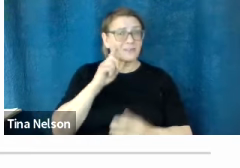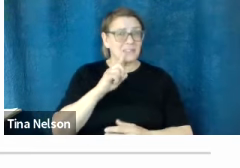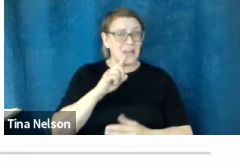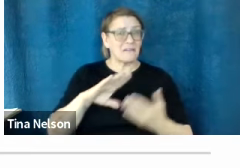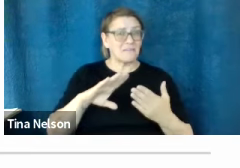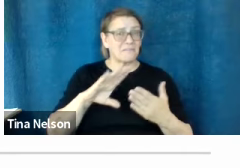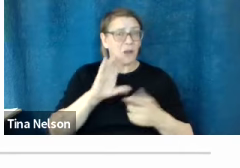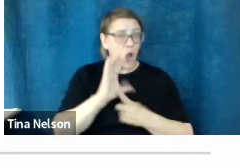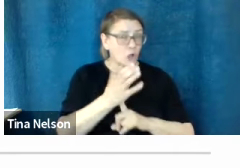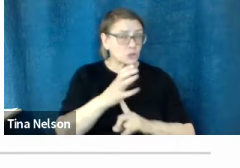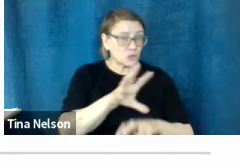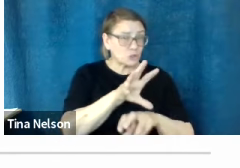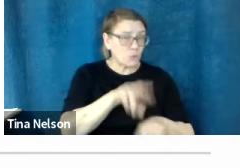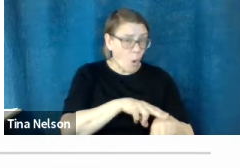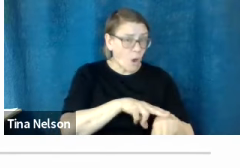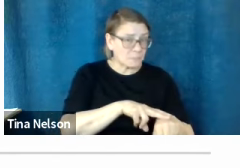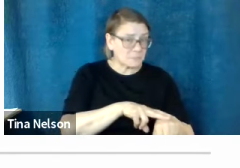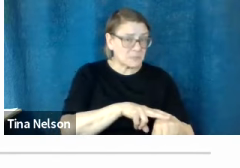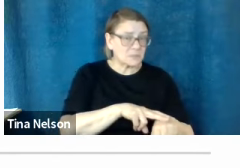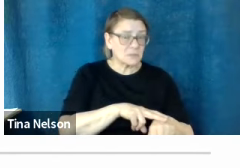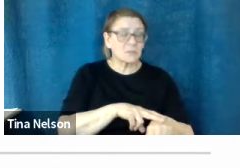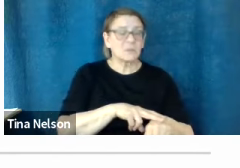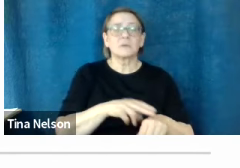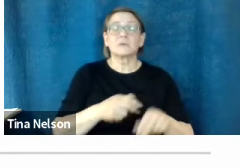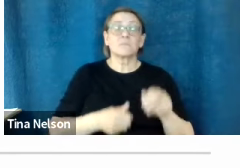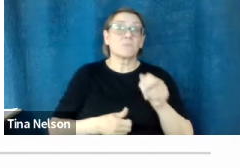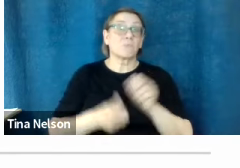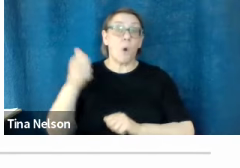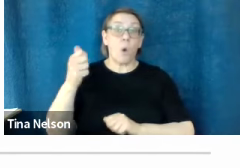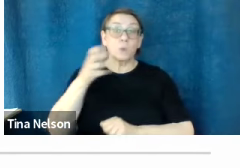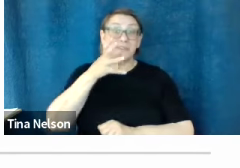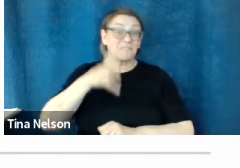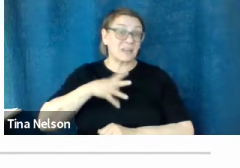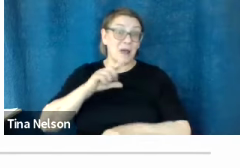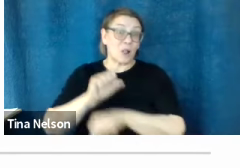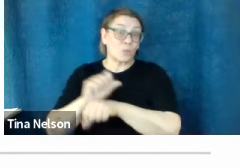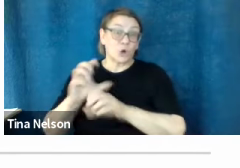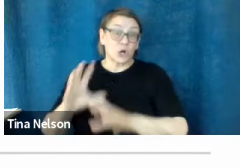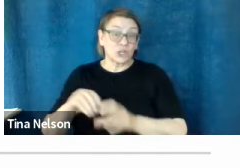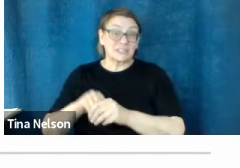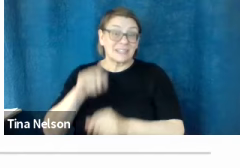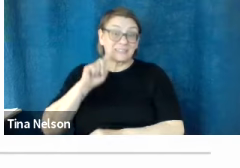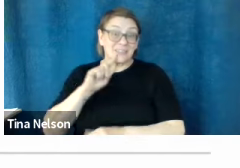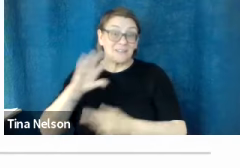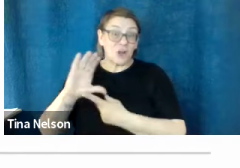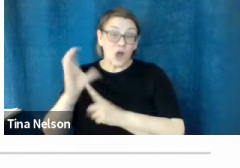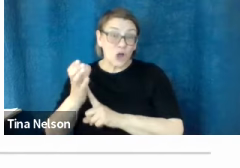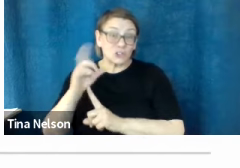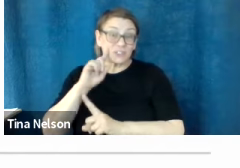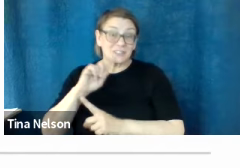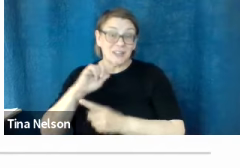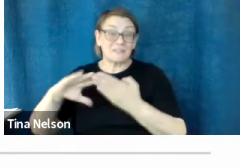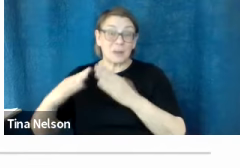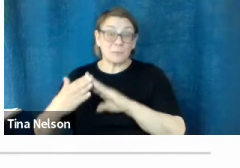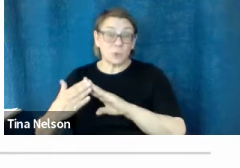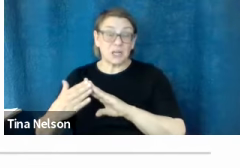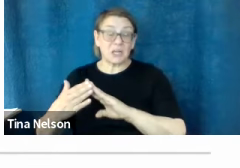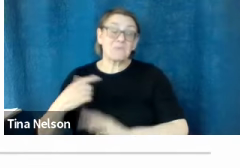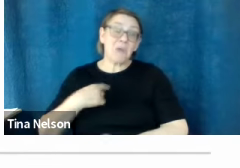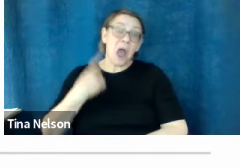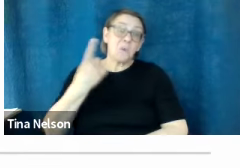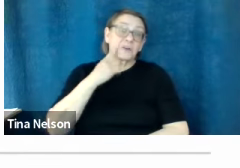deaf culture norms, the large predominance of female workers in deaf culture and deaf community. I wonder if this is a